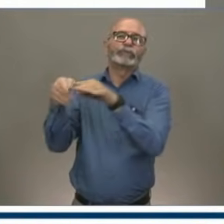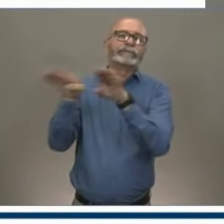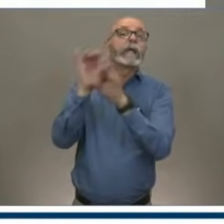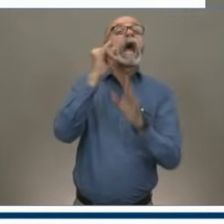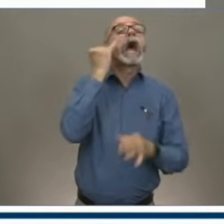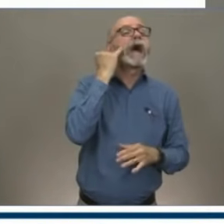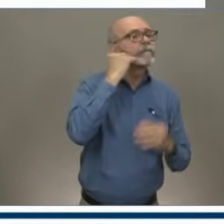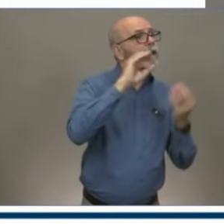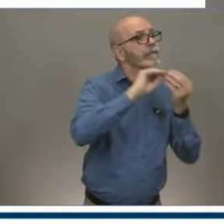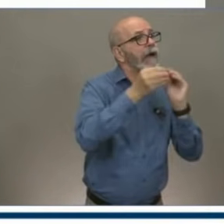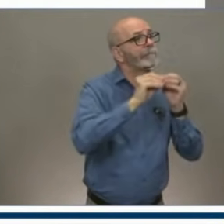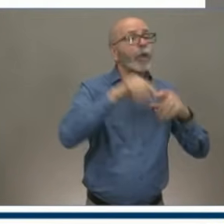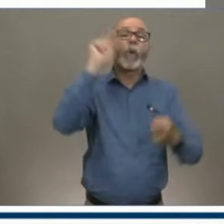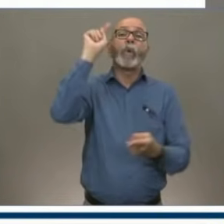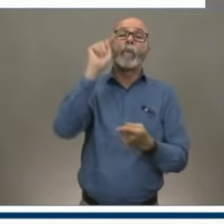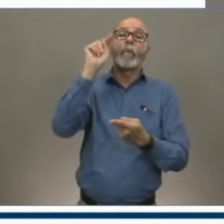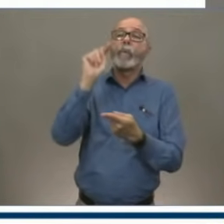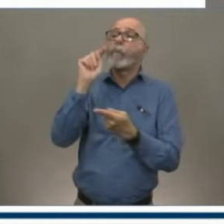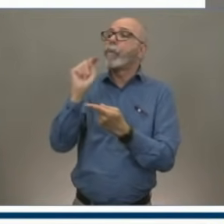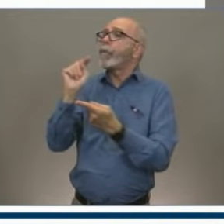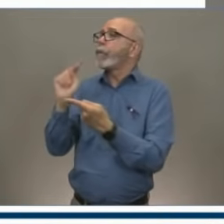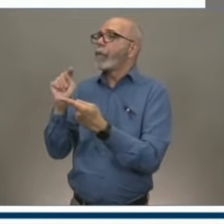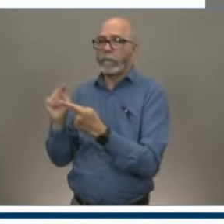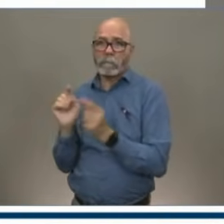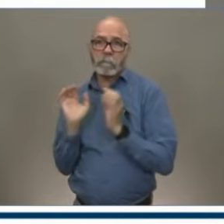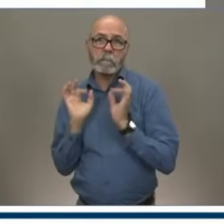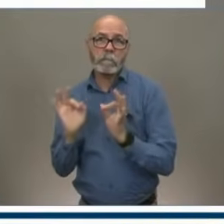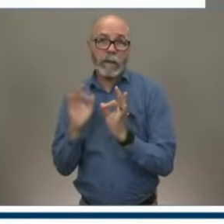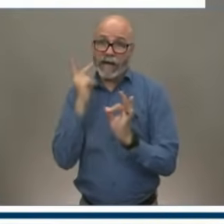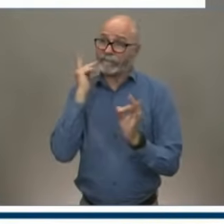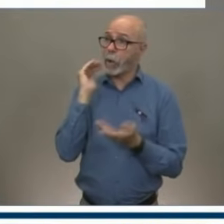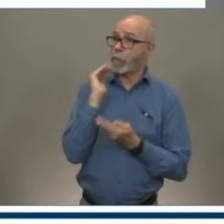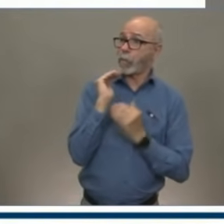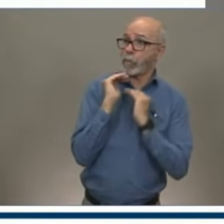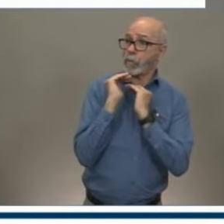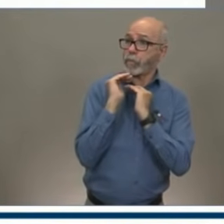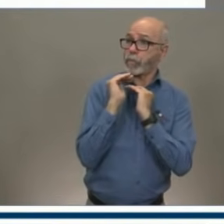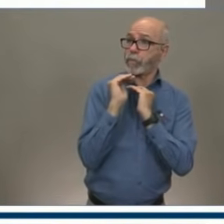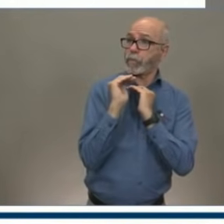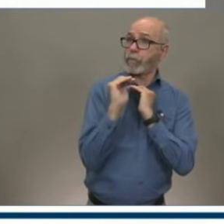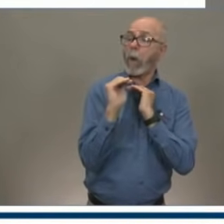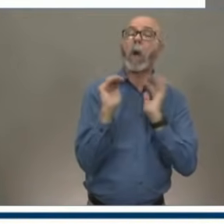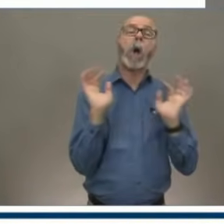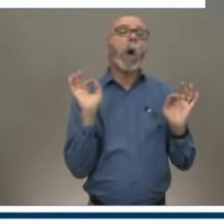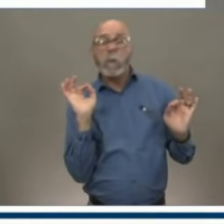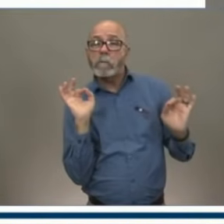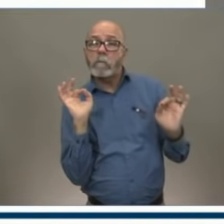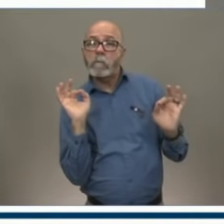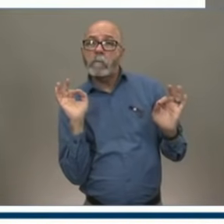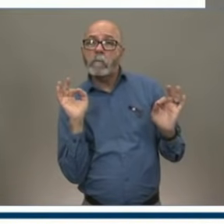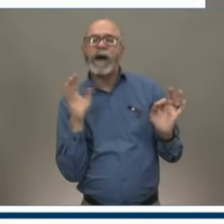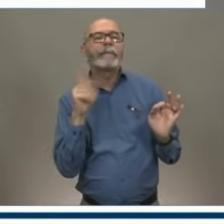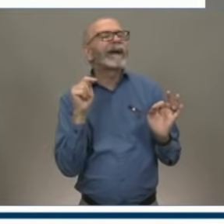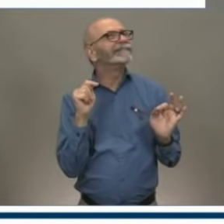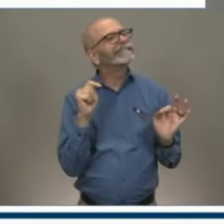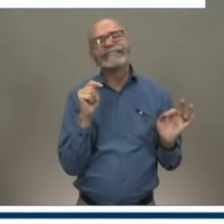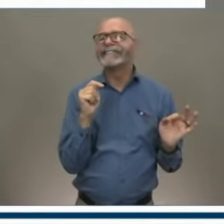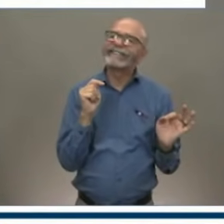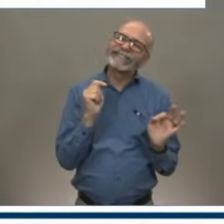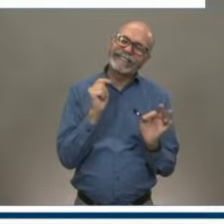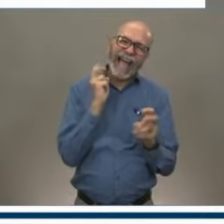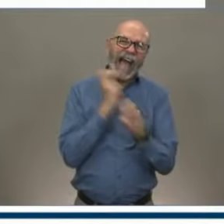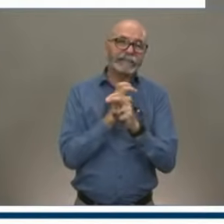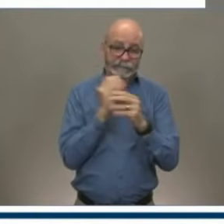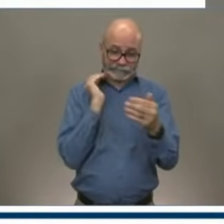certain that they will stay down. I know this is especially hard as we enter the holiday season,